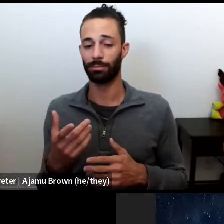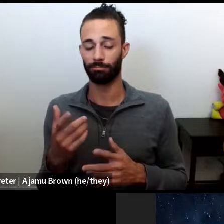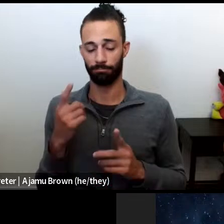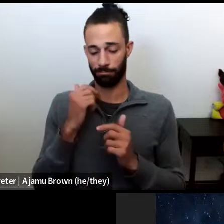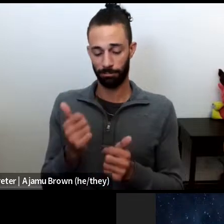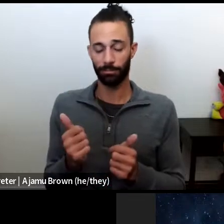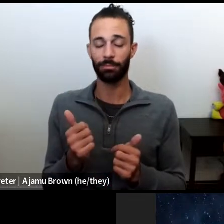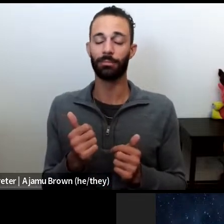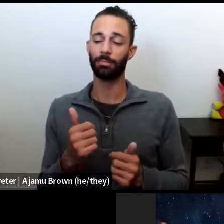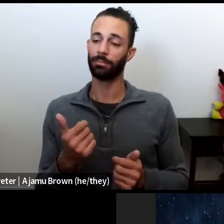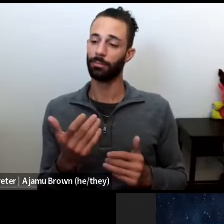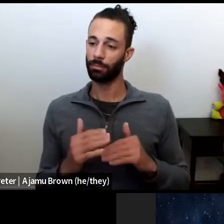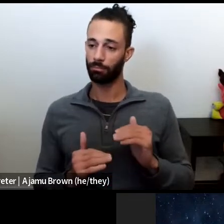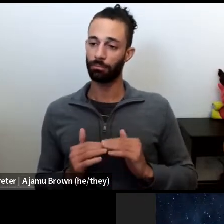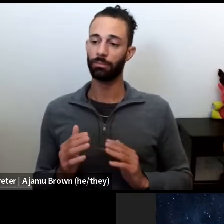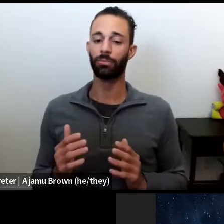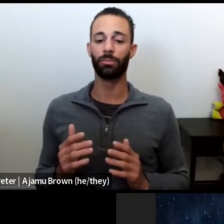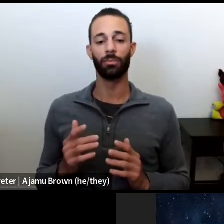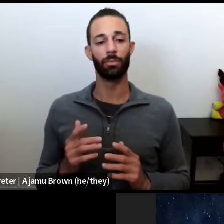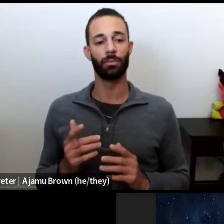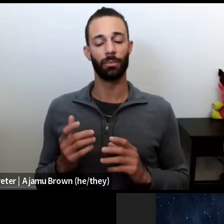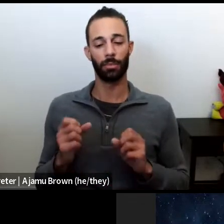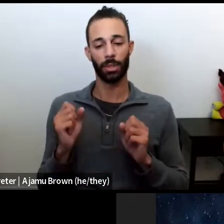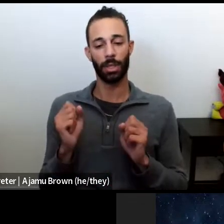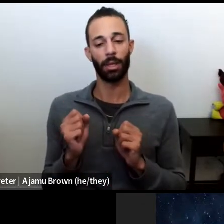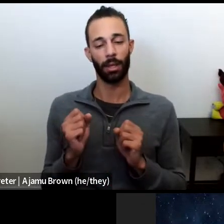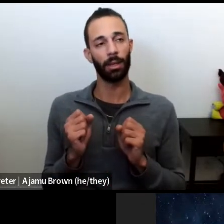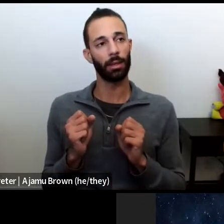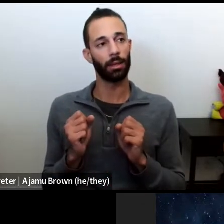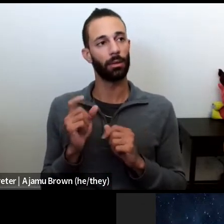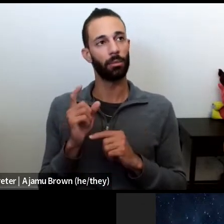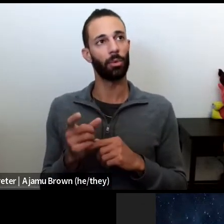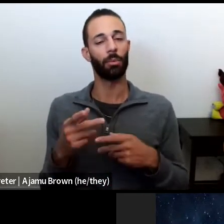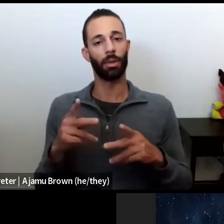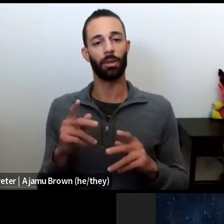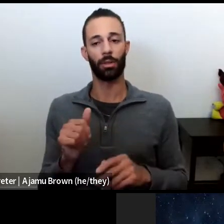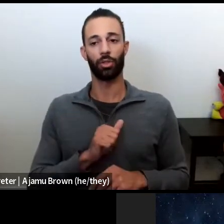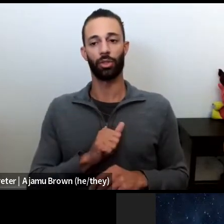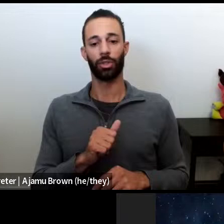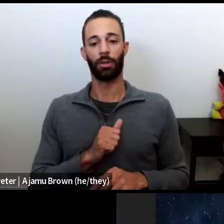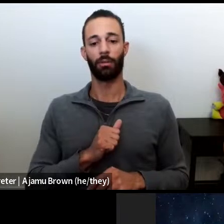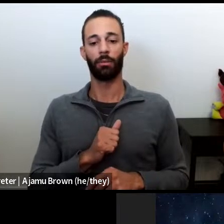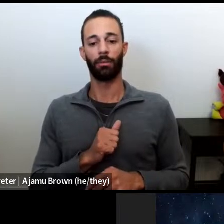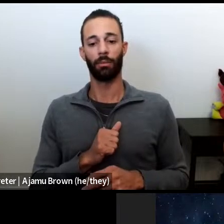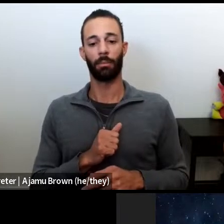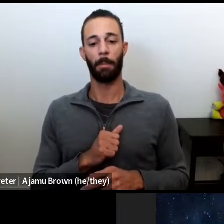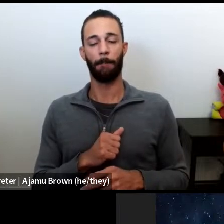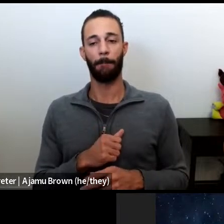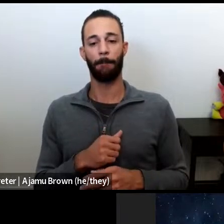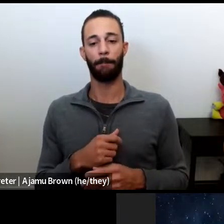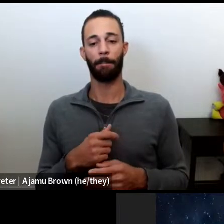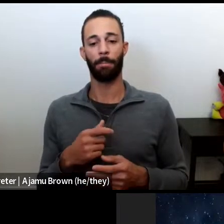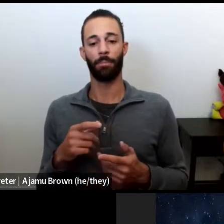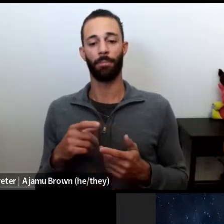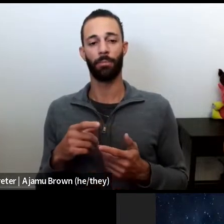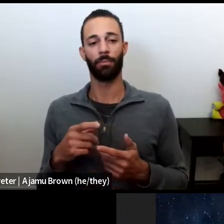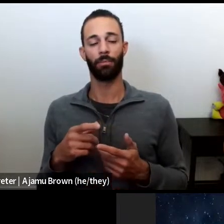But to let yourself sink into the surface that's holding you a little